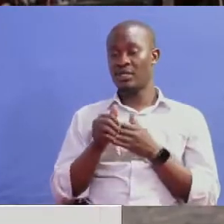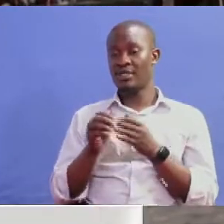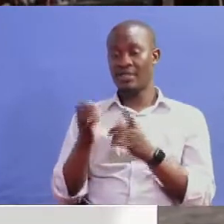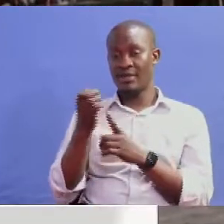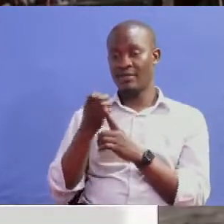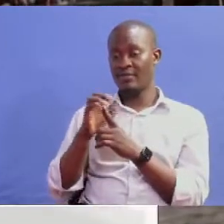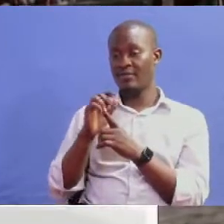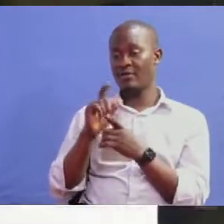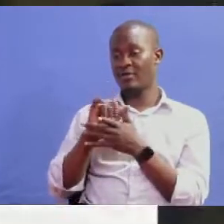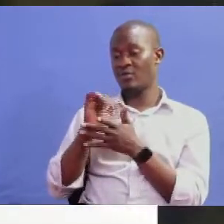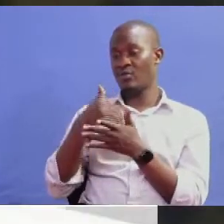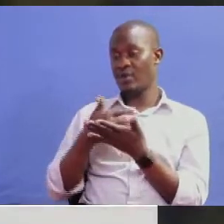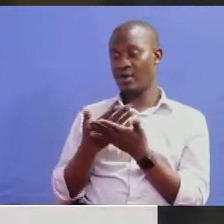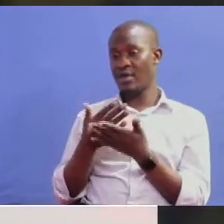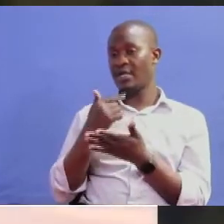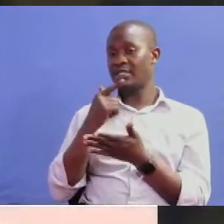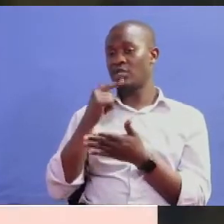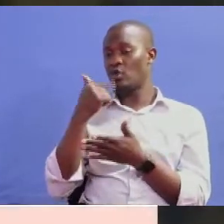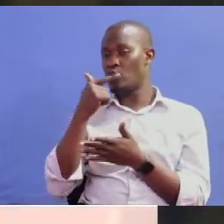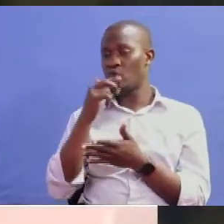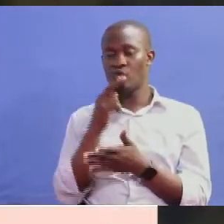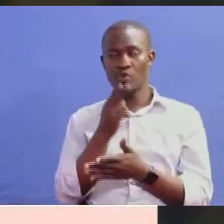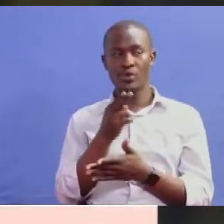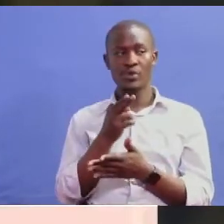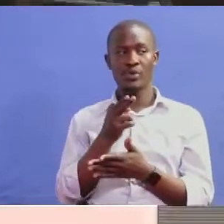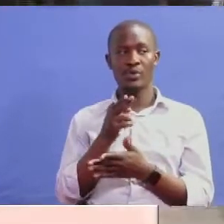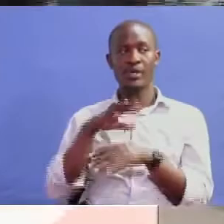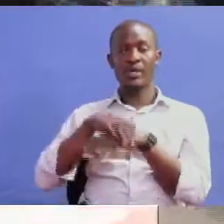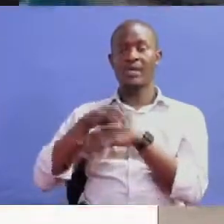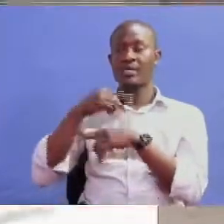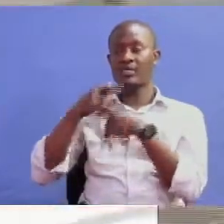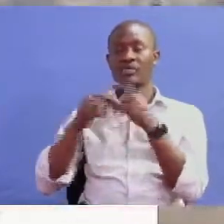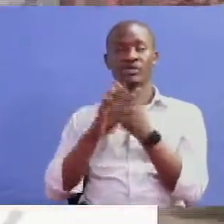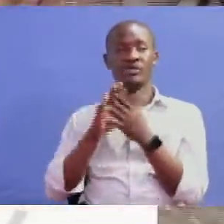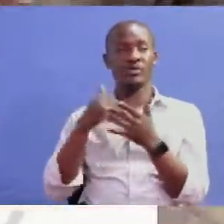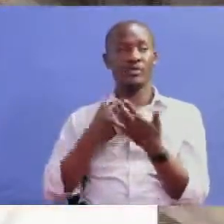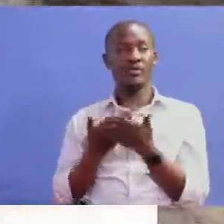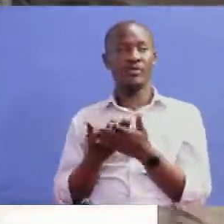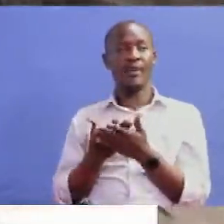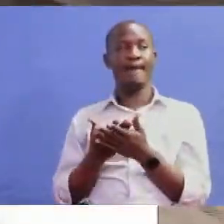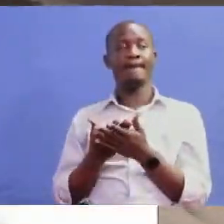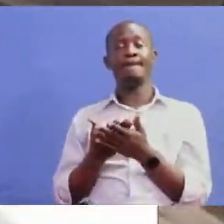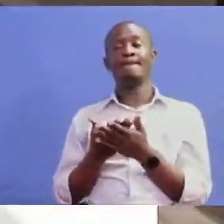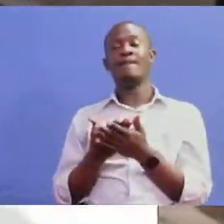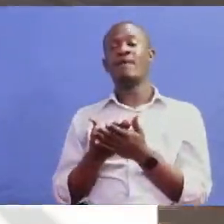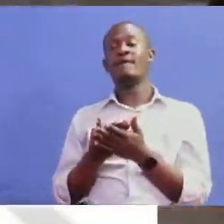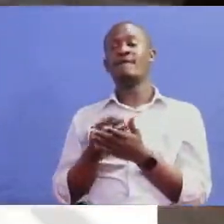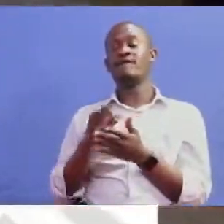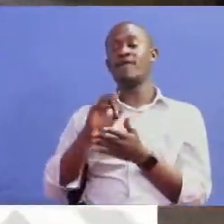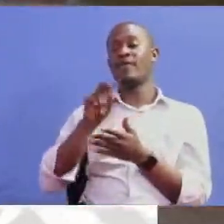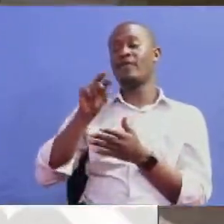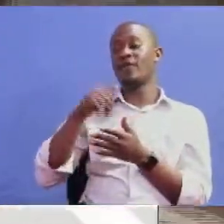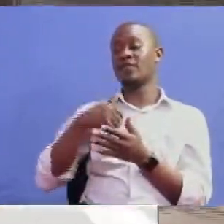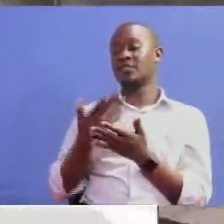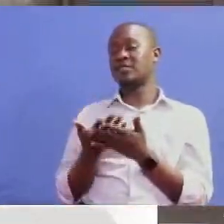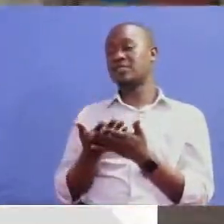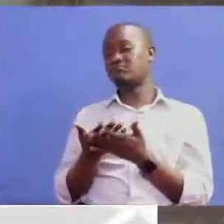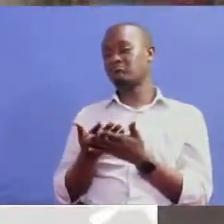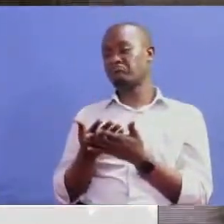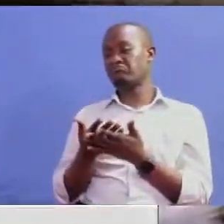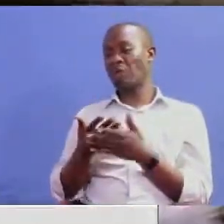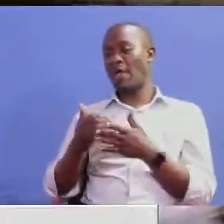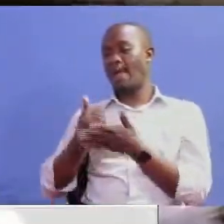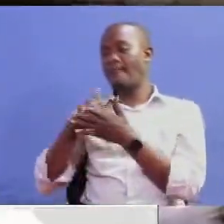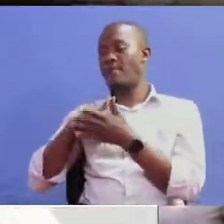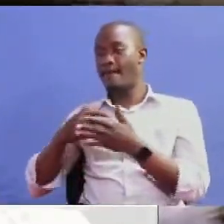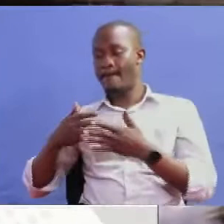are define you. I wouldn't want to see them getting into crime. Fencing helped Wanyoike cope mentally, physically and